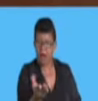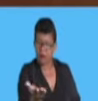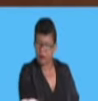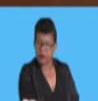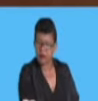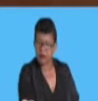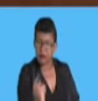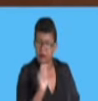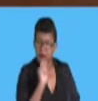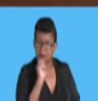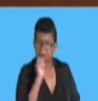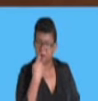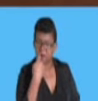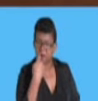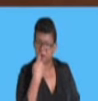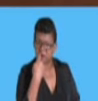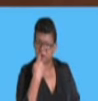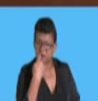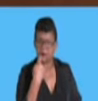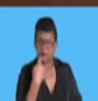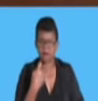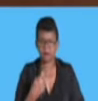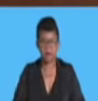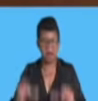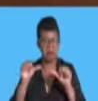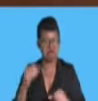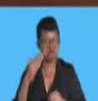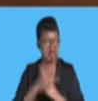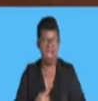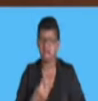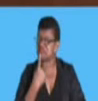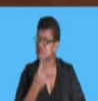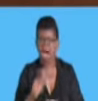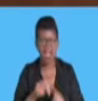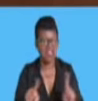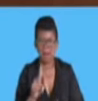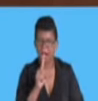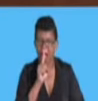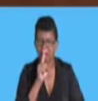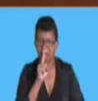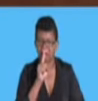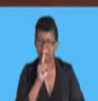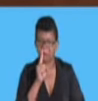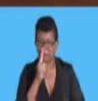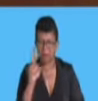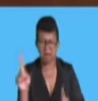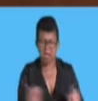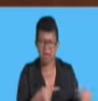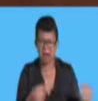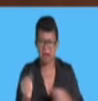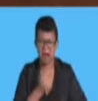leaving it to us, honourable members of this honourable and august Assembly, to work out